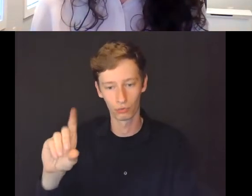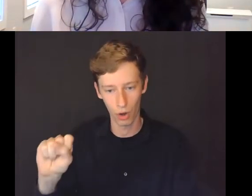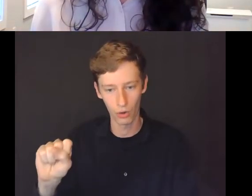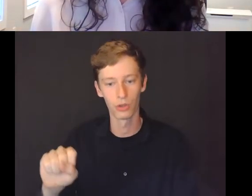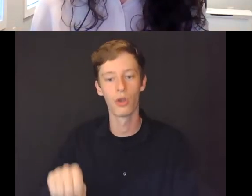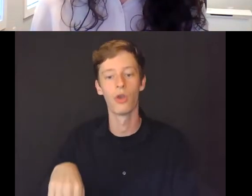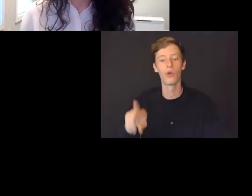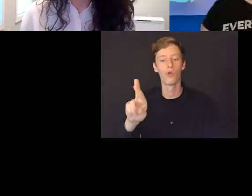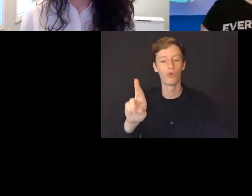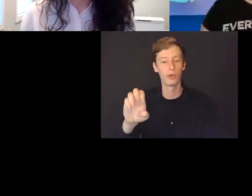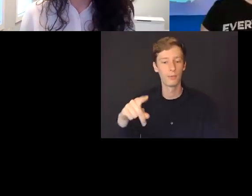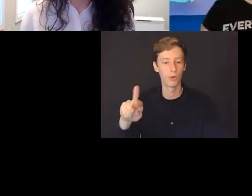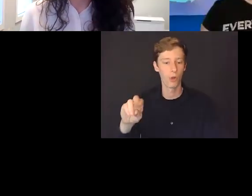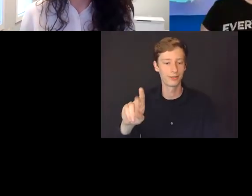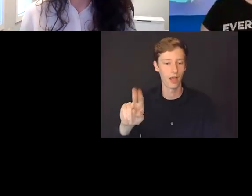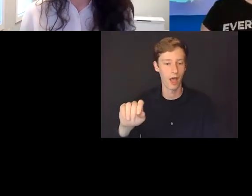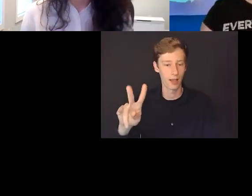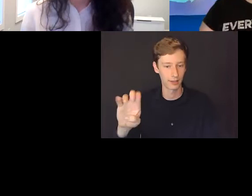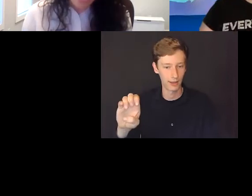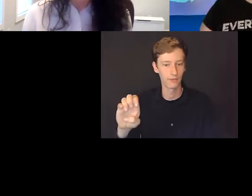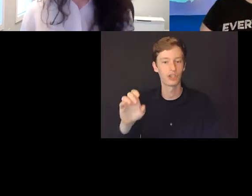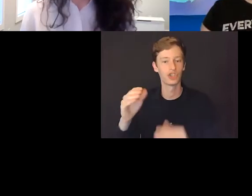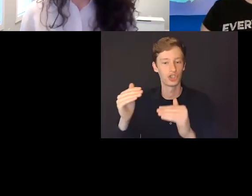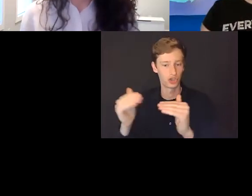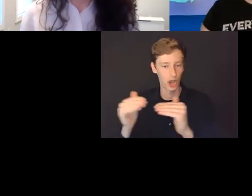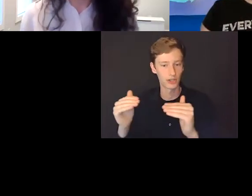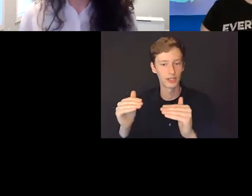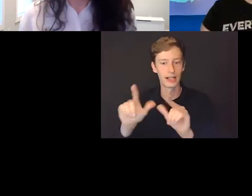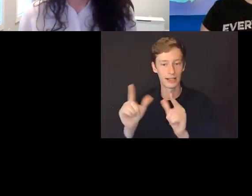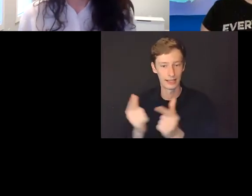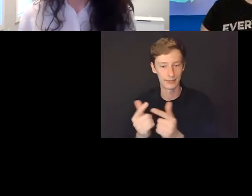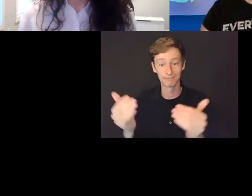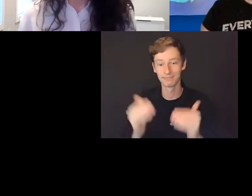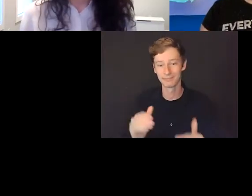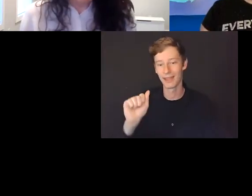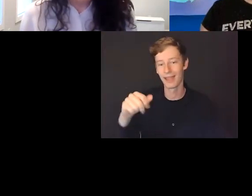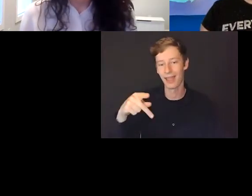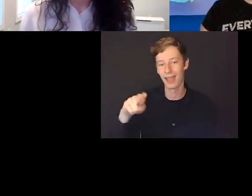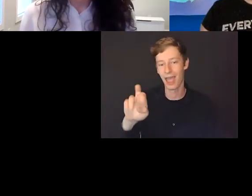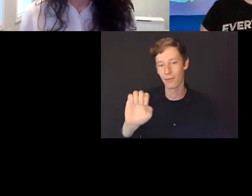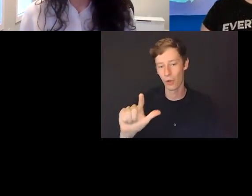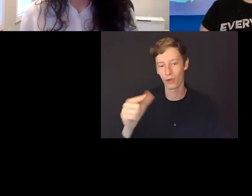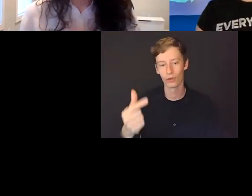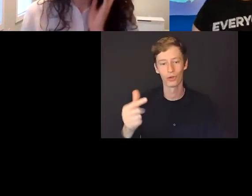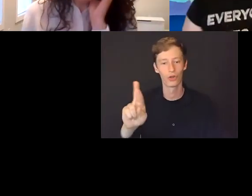Operations Coordinator for the Blue Ridge Abortion Fund. All right, y'all, welcome.